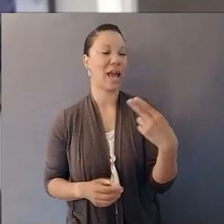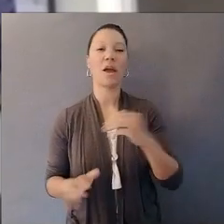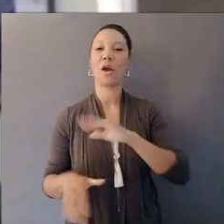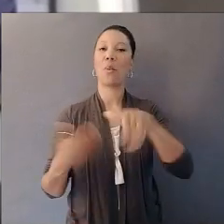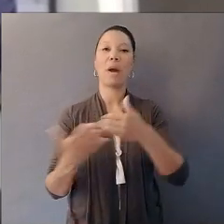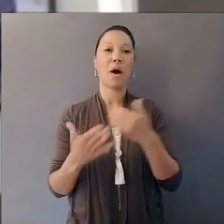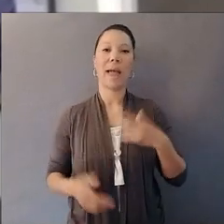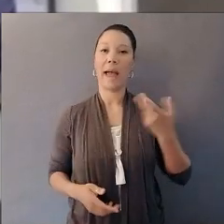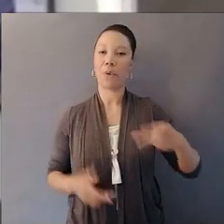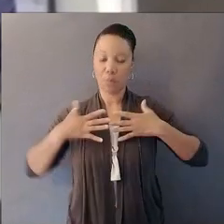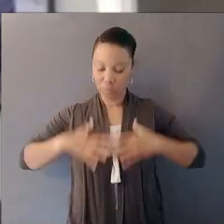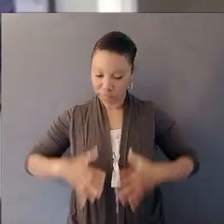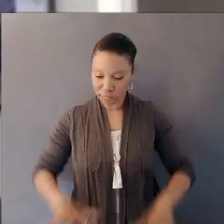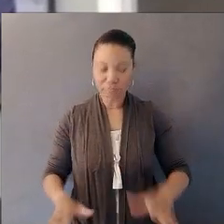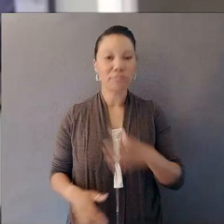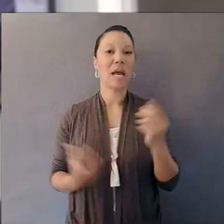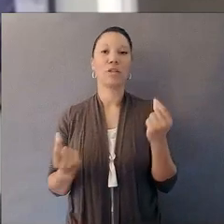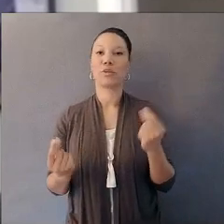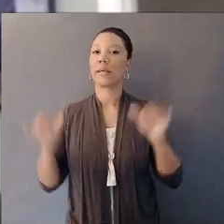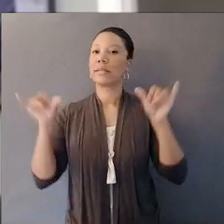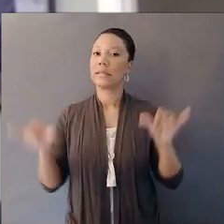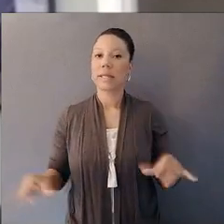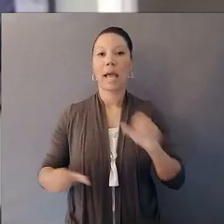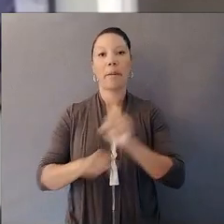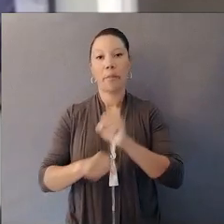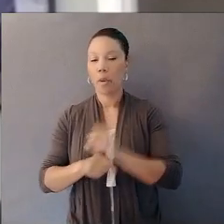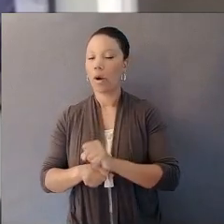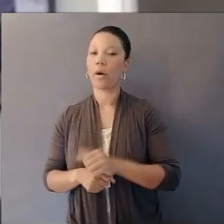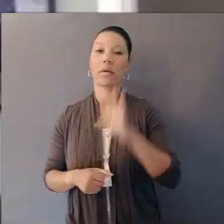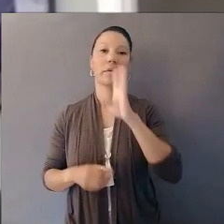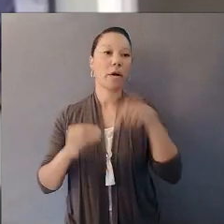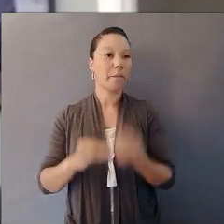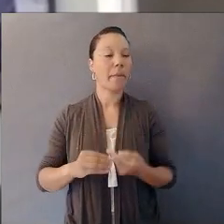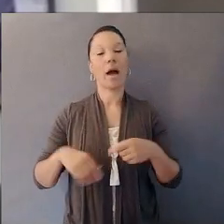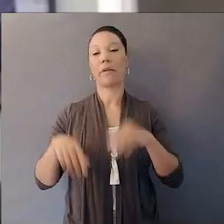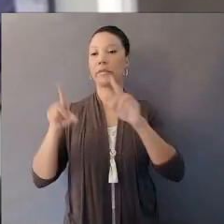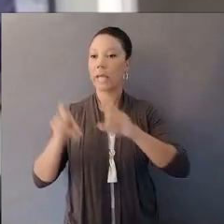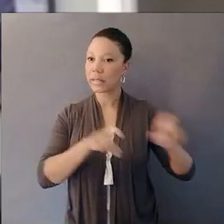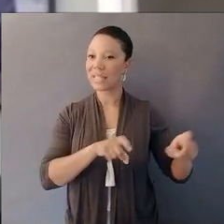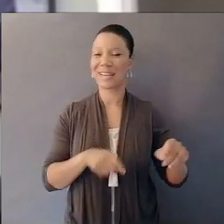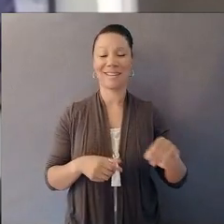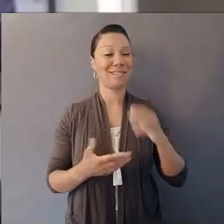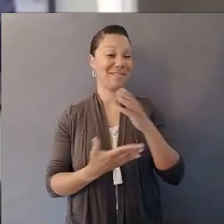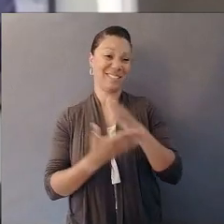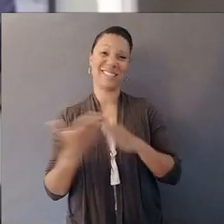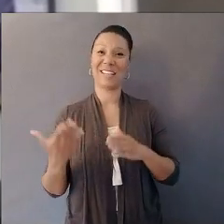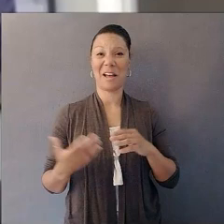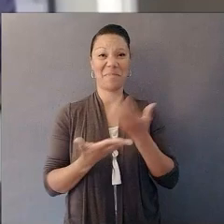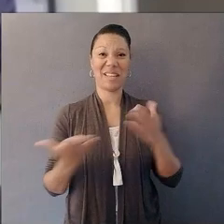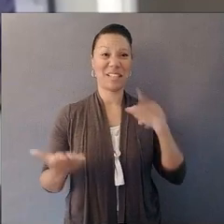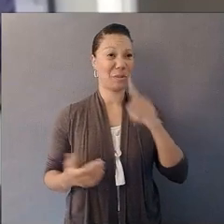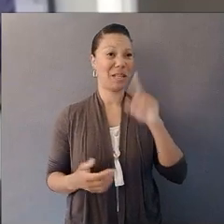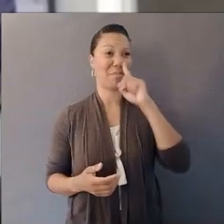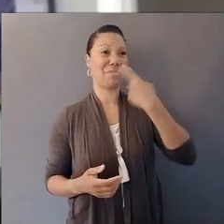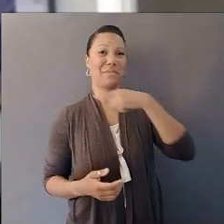work. We were still doing the same calculus problems. We were still talking about testing procedure and some pretty dry stuff at times, but they were sharing that